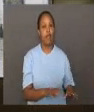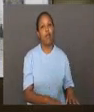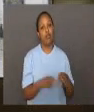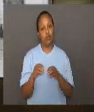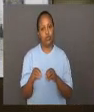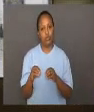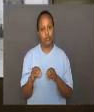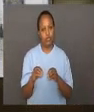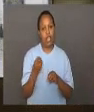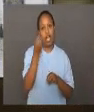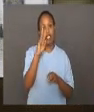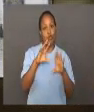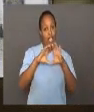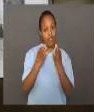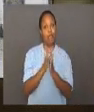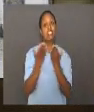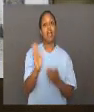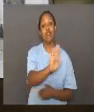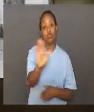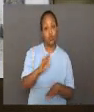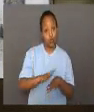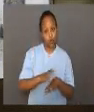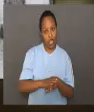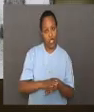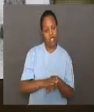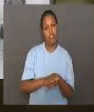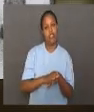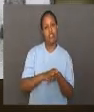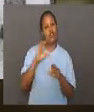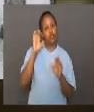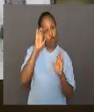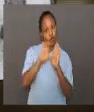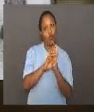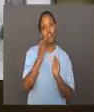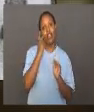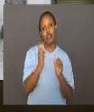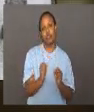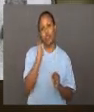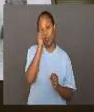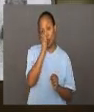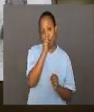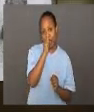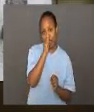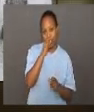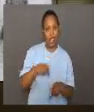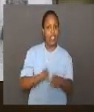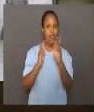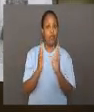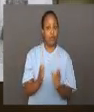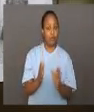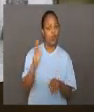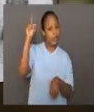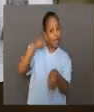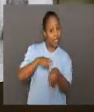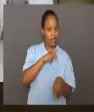Students, in the grade 12 textbook, you can see a photo of the living conditions of Ethiopian peasants